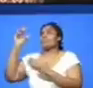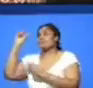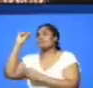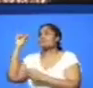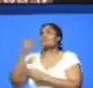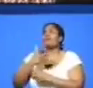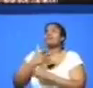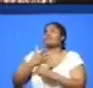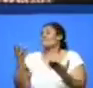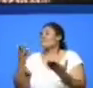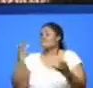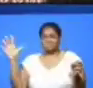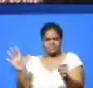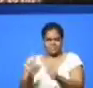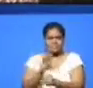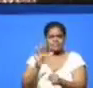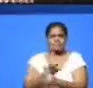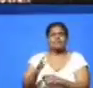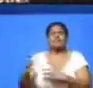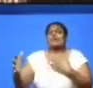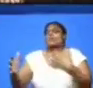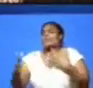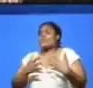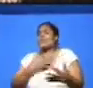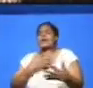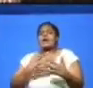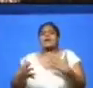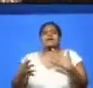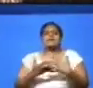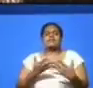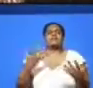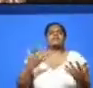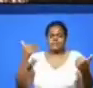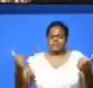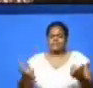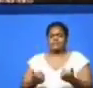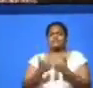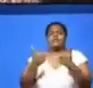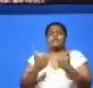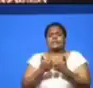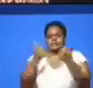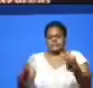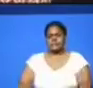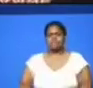Grace is sufficient for every trial I